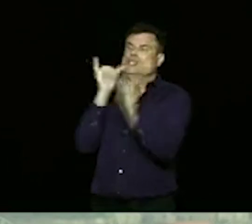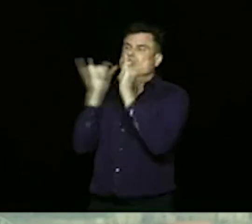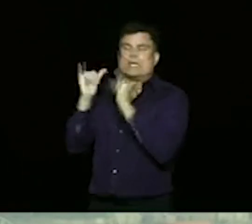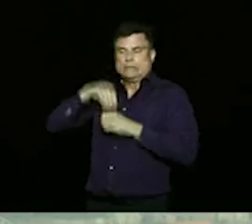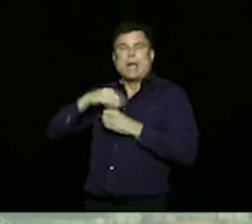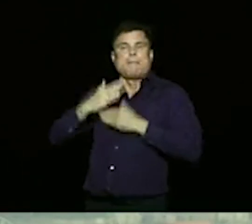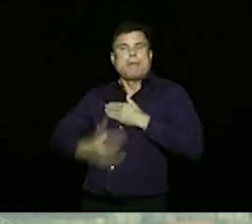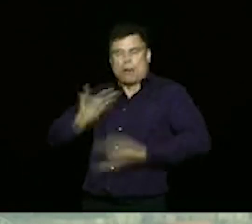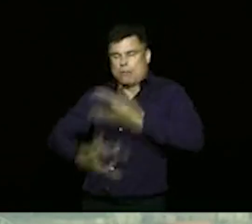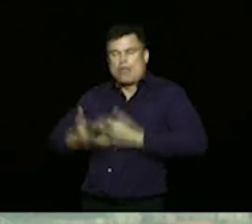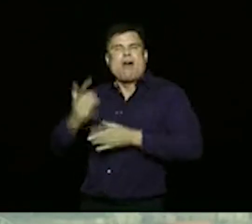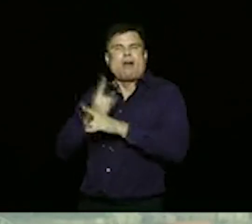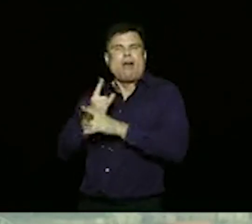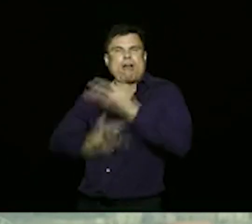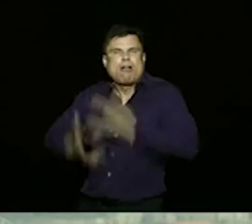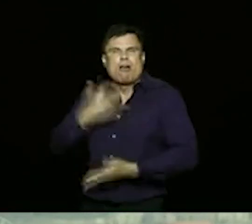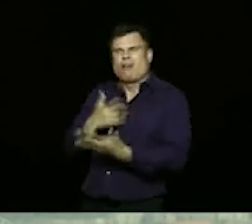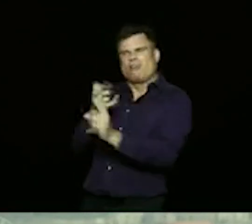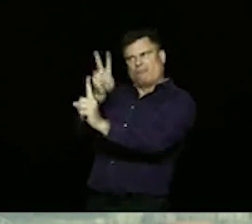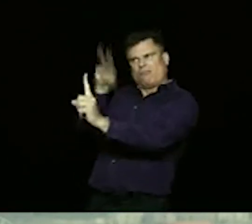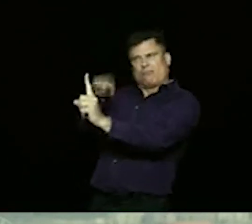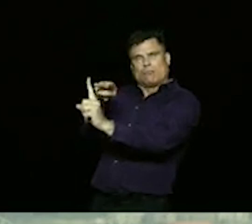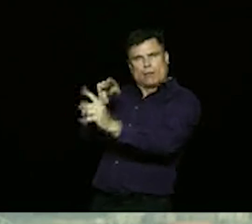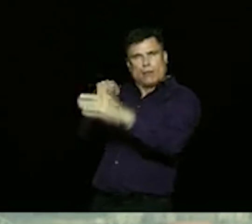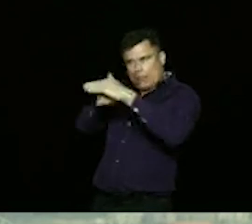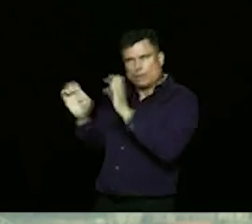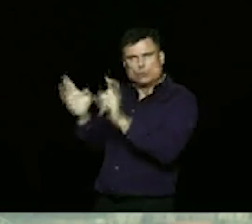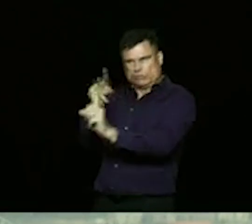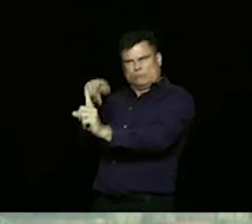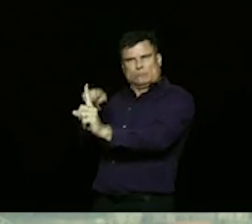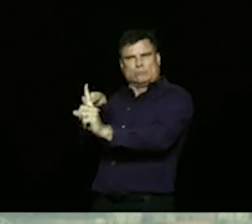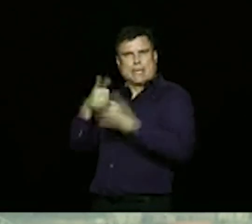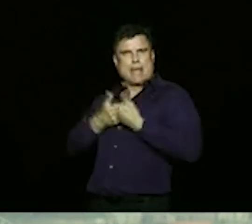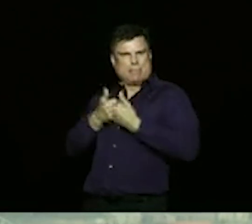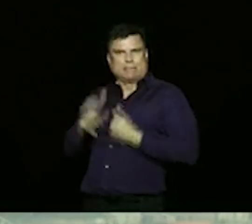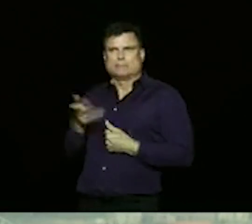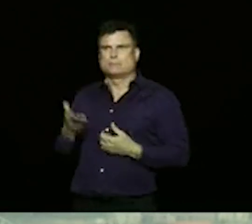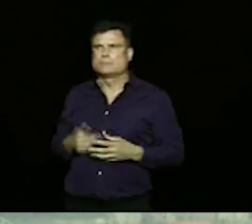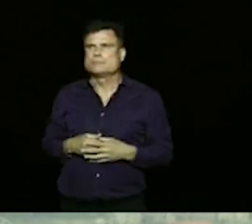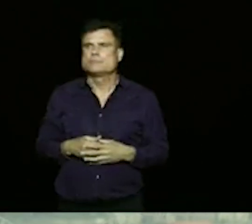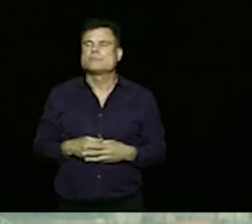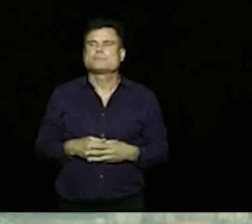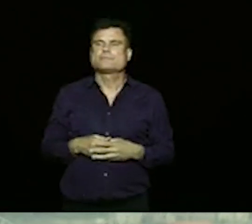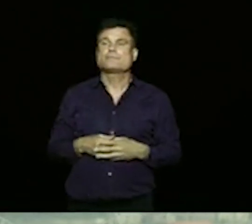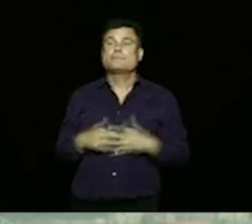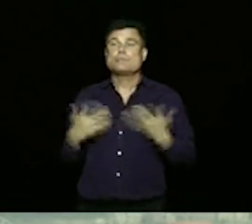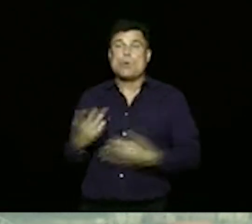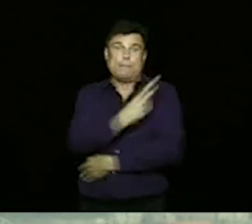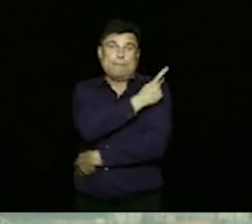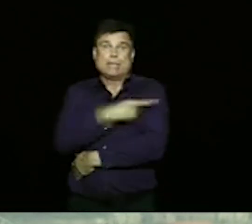blood alcohol level of patients, essentially in advance or during their treatment, and